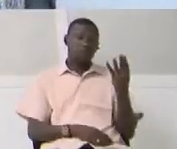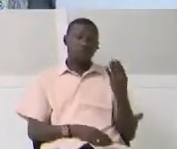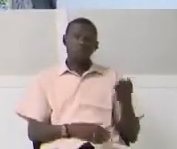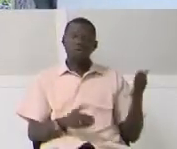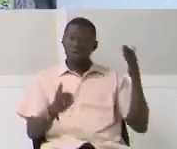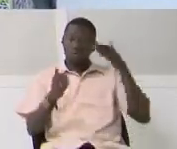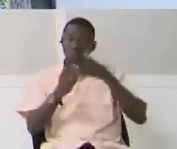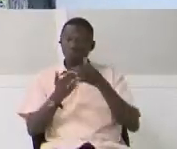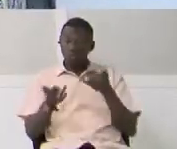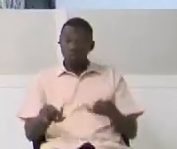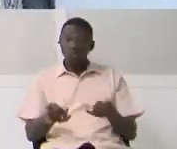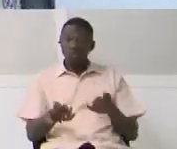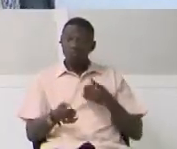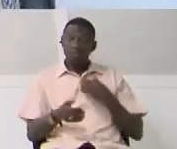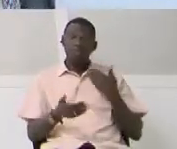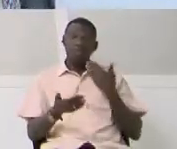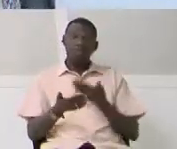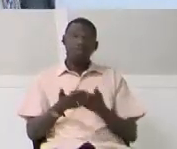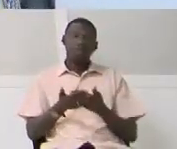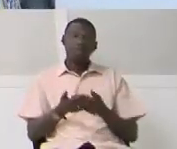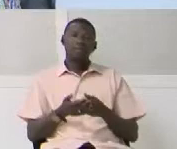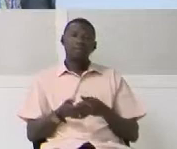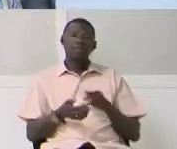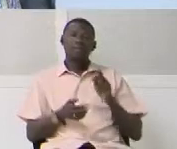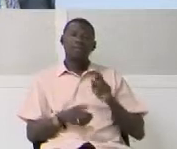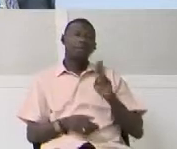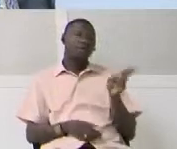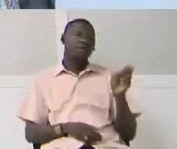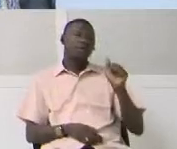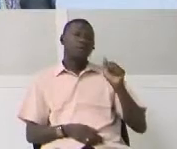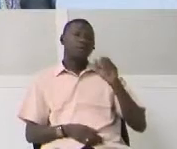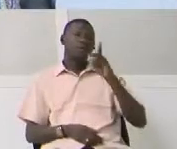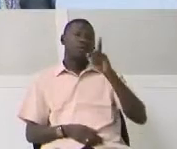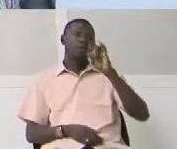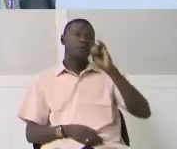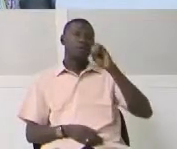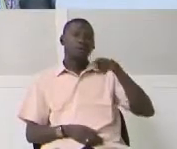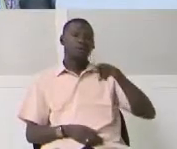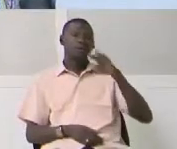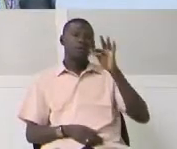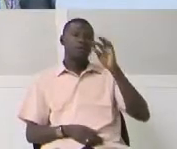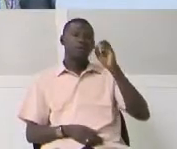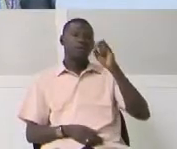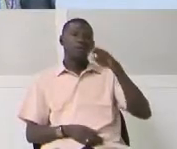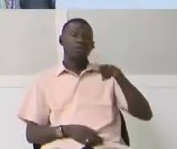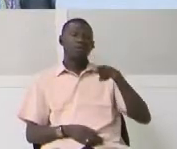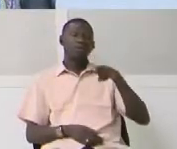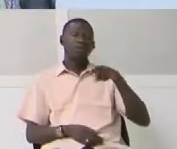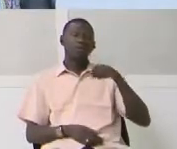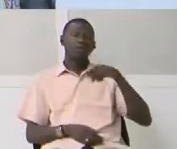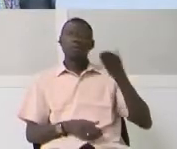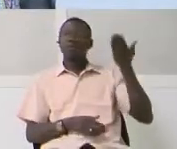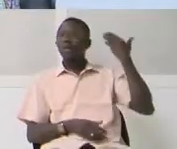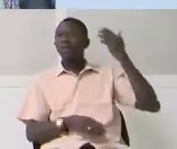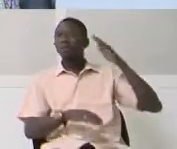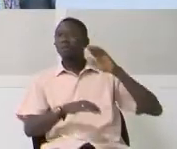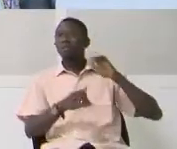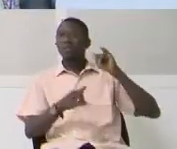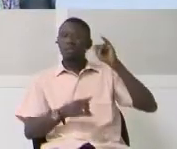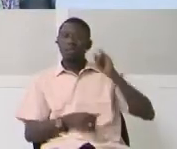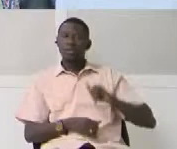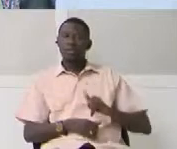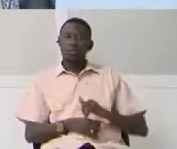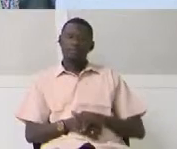Up to date, and I completed hadn't it last year. You is my product. La. All those are my products.